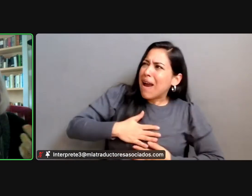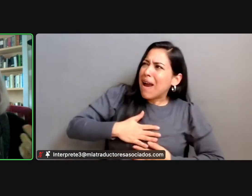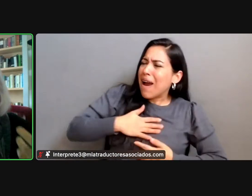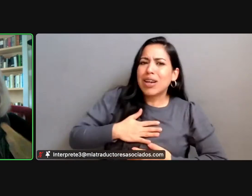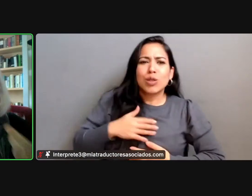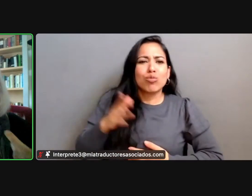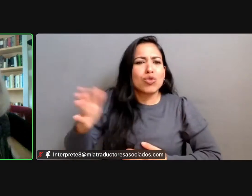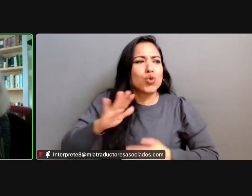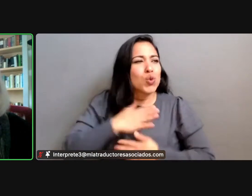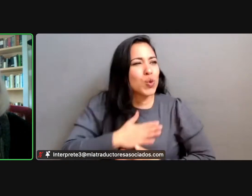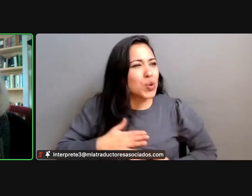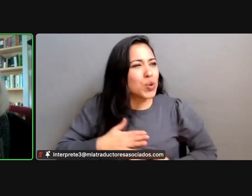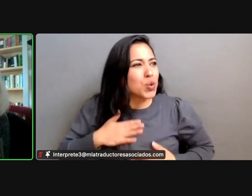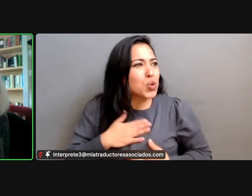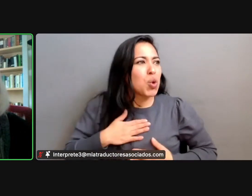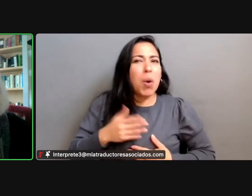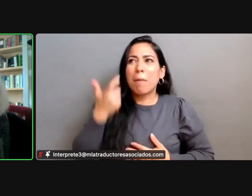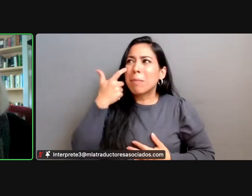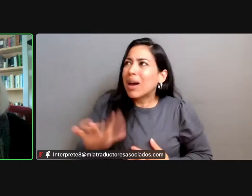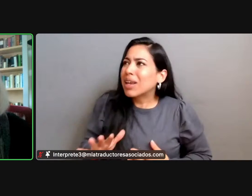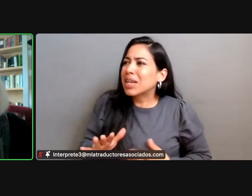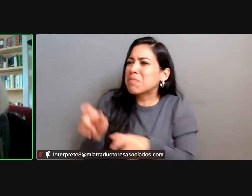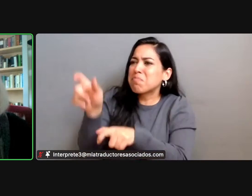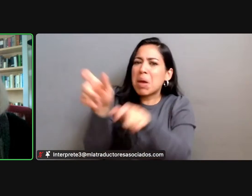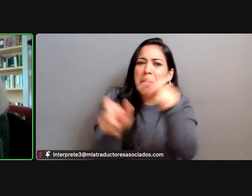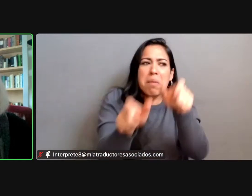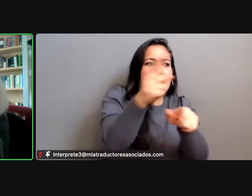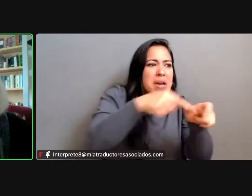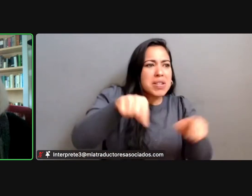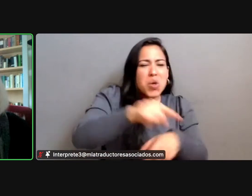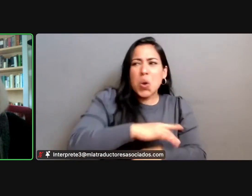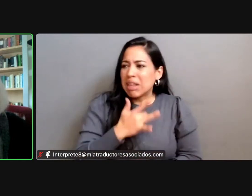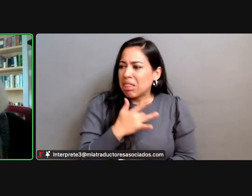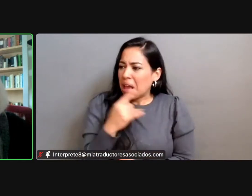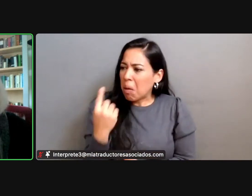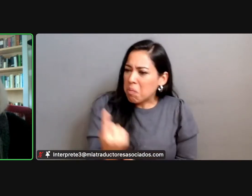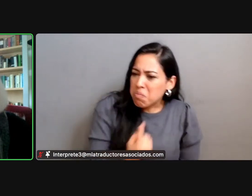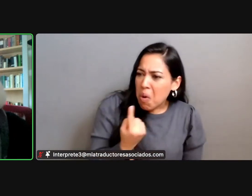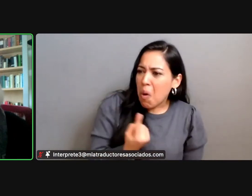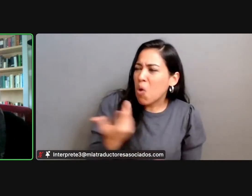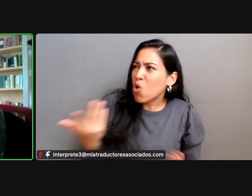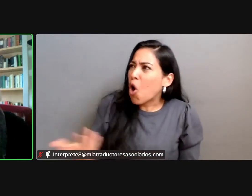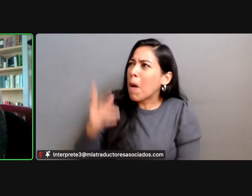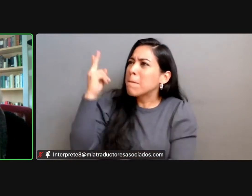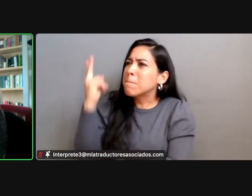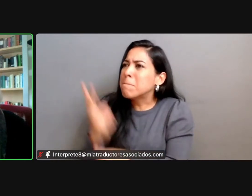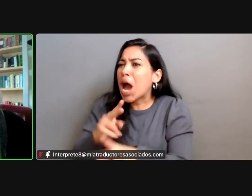feeling of being condemned the individuals to